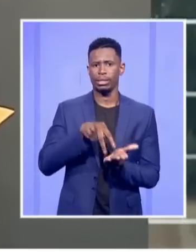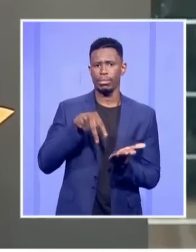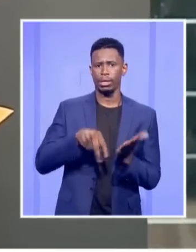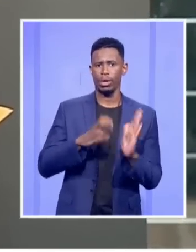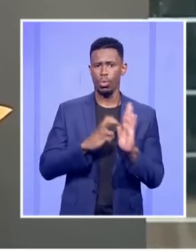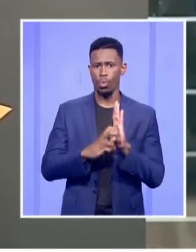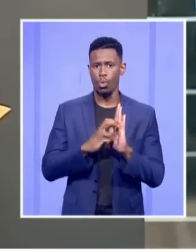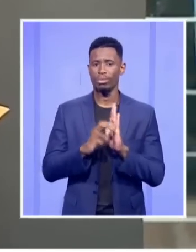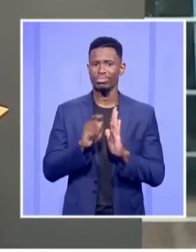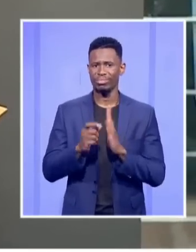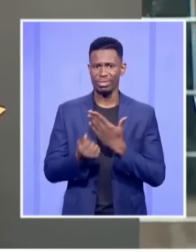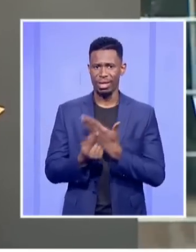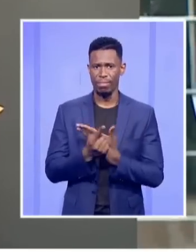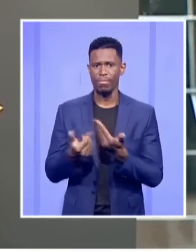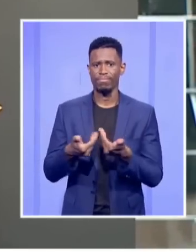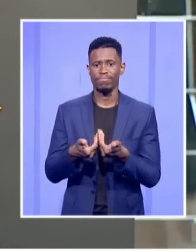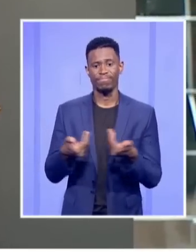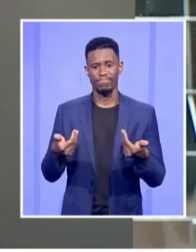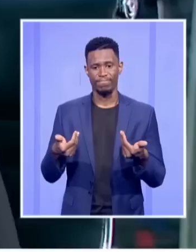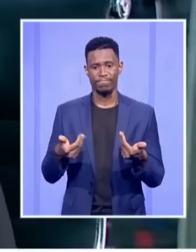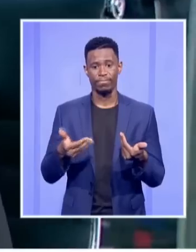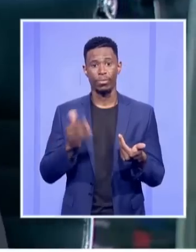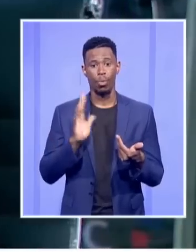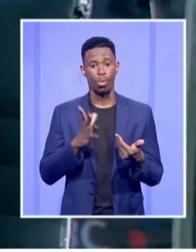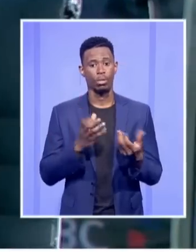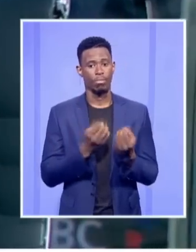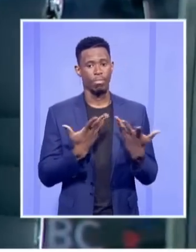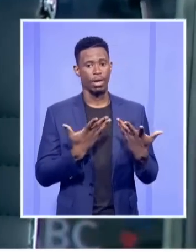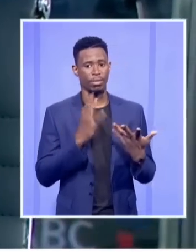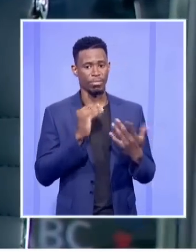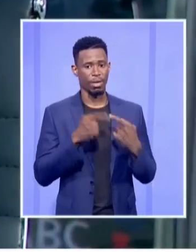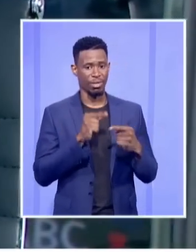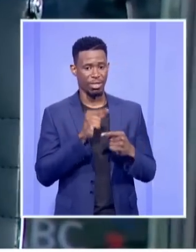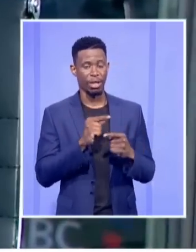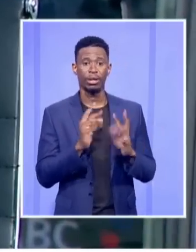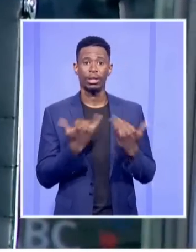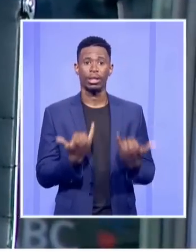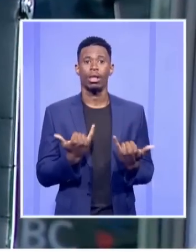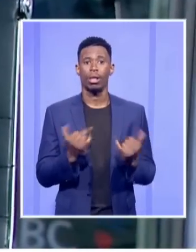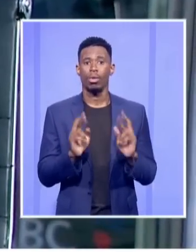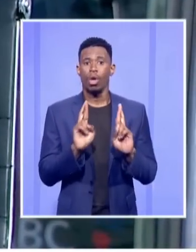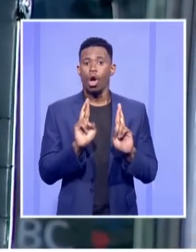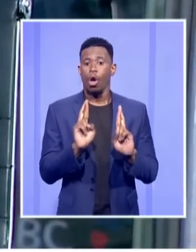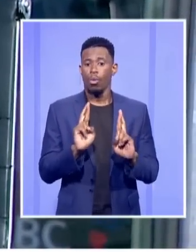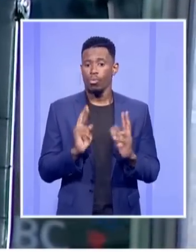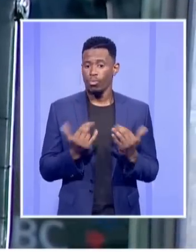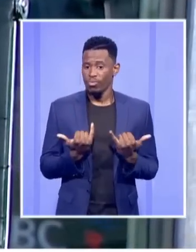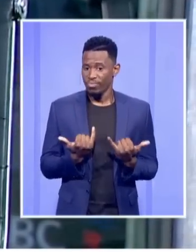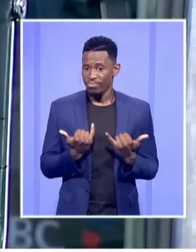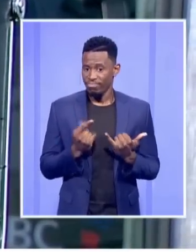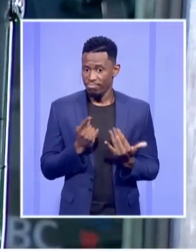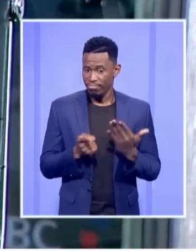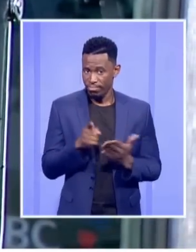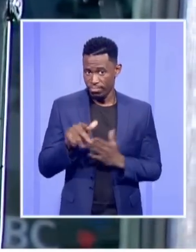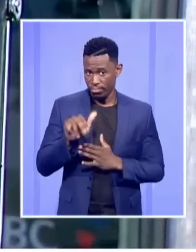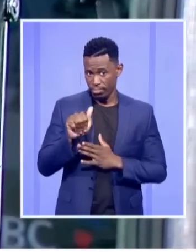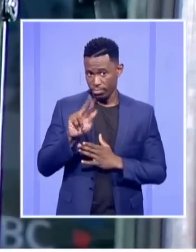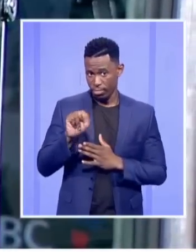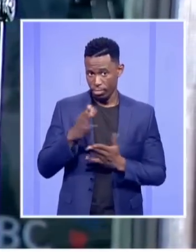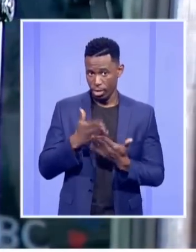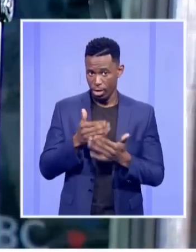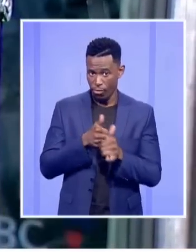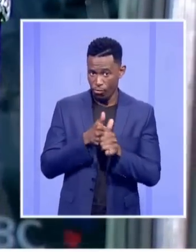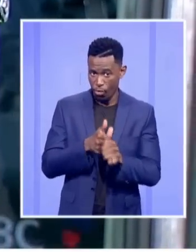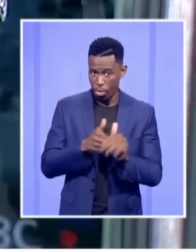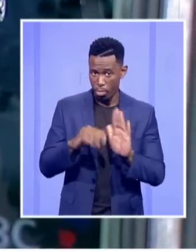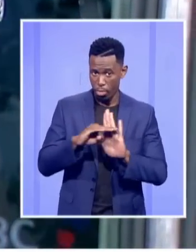divisions within the party. And it's going to be a big talking point as well. Hopefully today, if the party is able to stick to the program, considering the